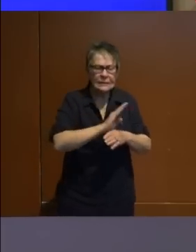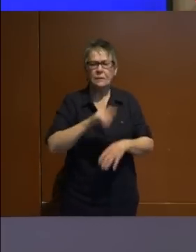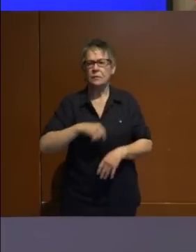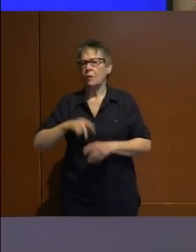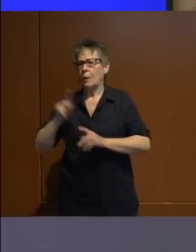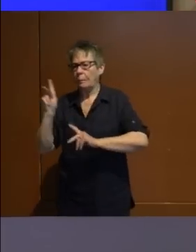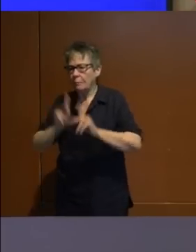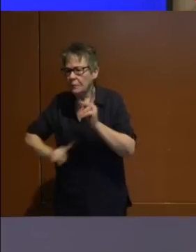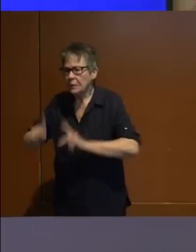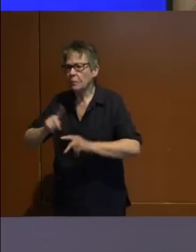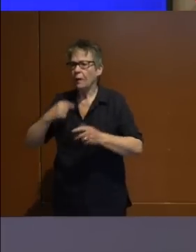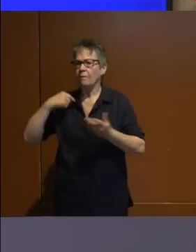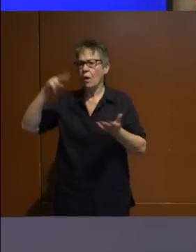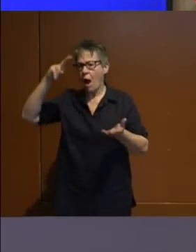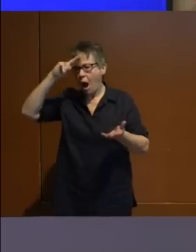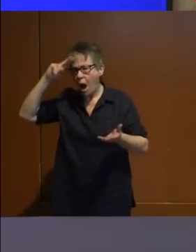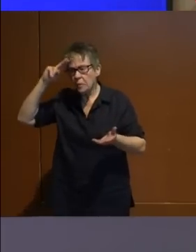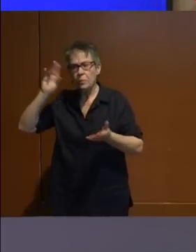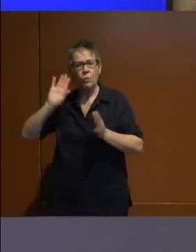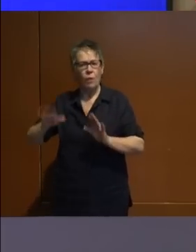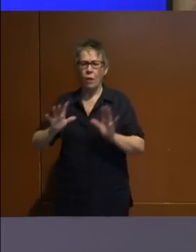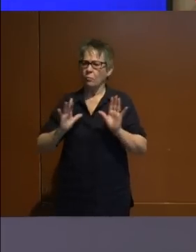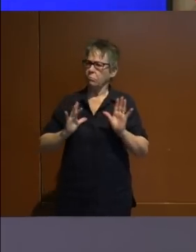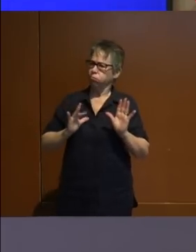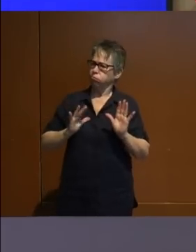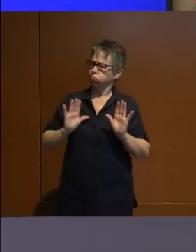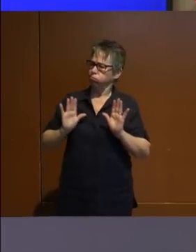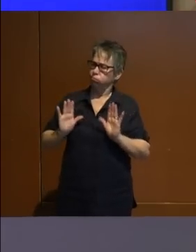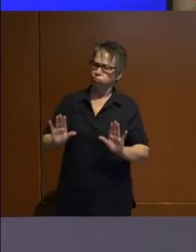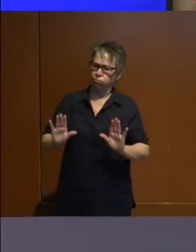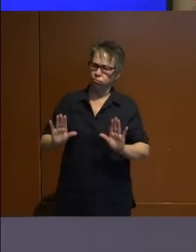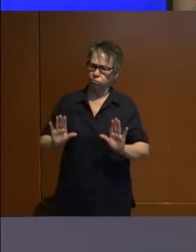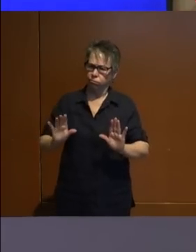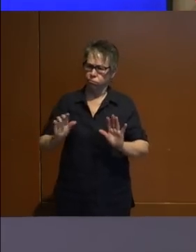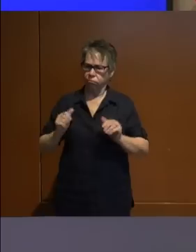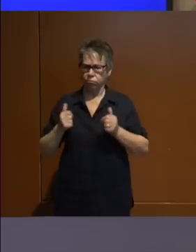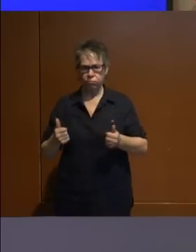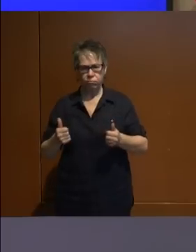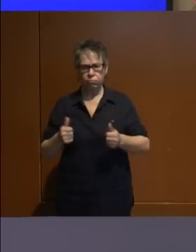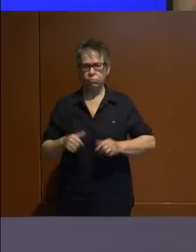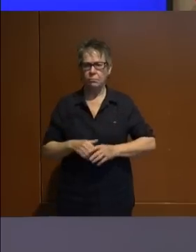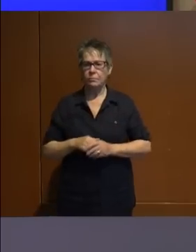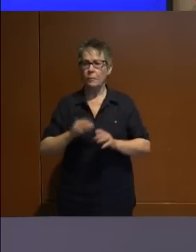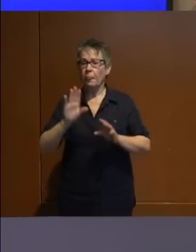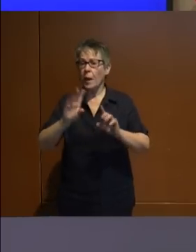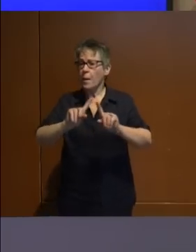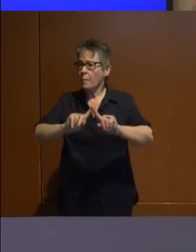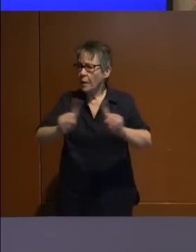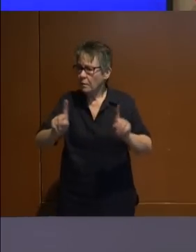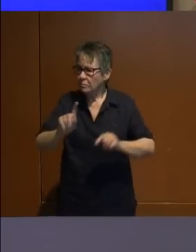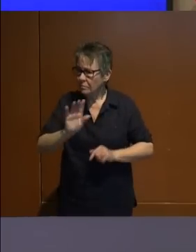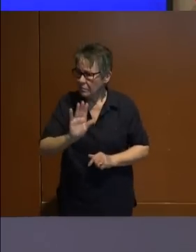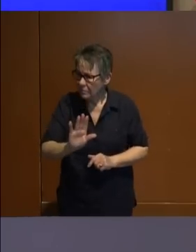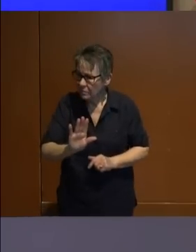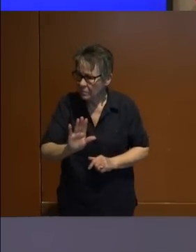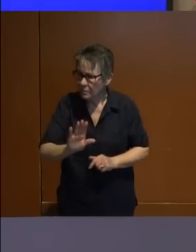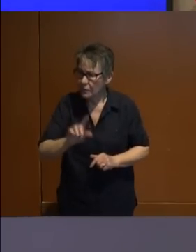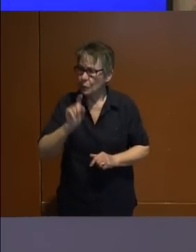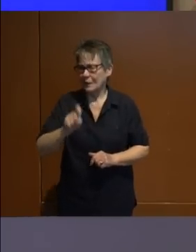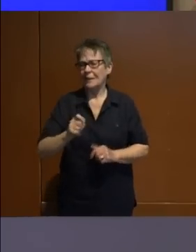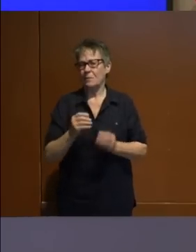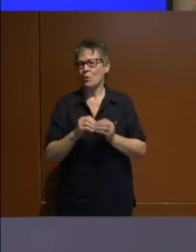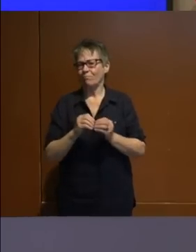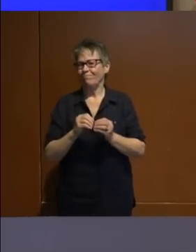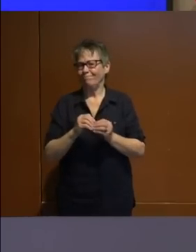state government. As we've said all along, we're going to need more. We're going to need a lot more help. And